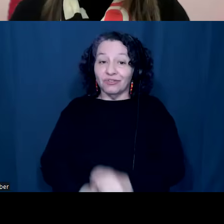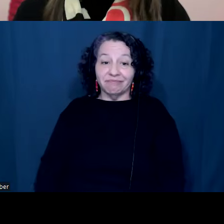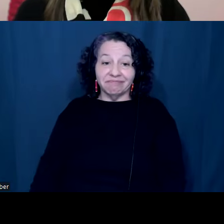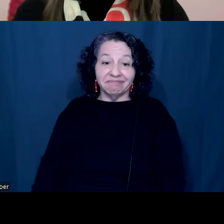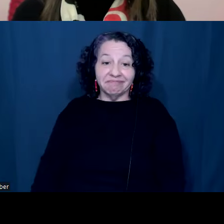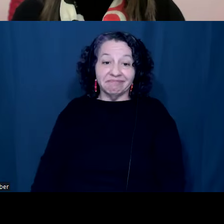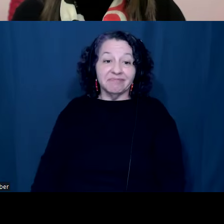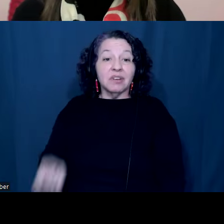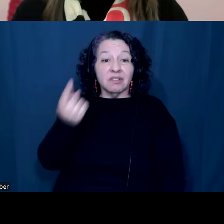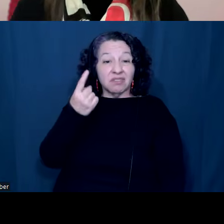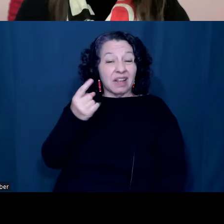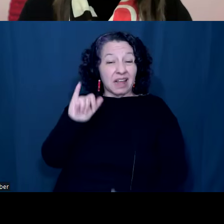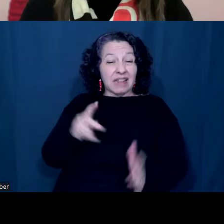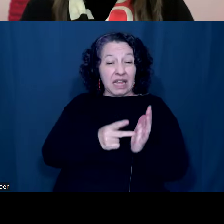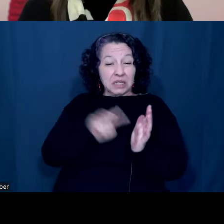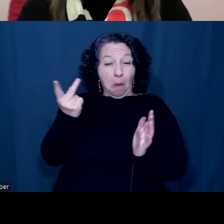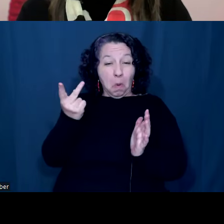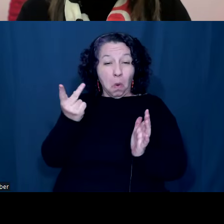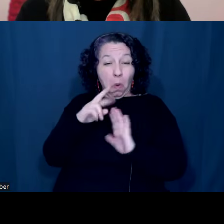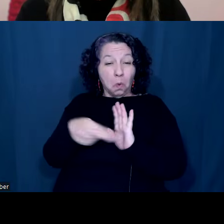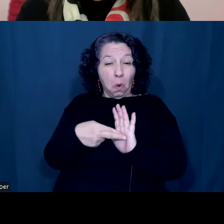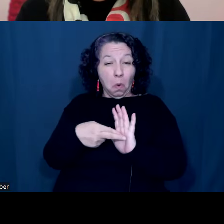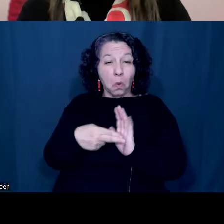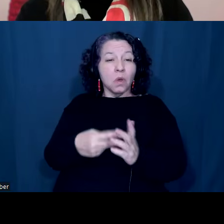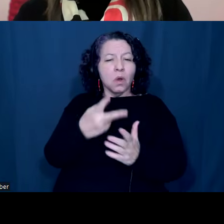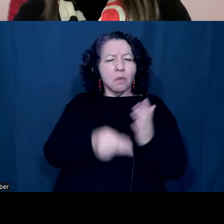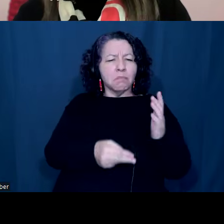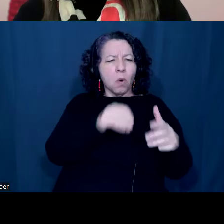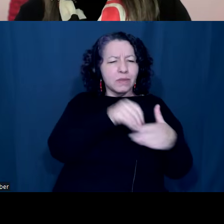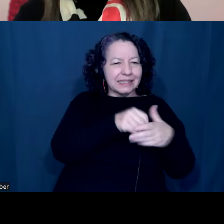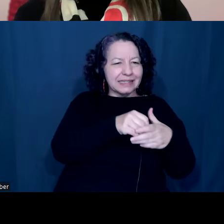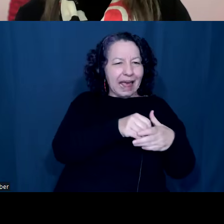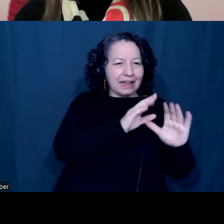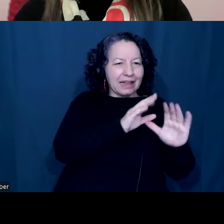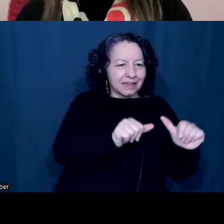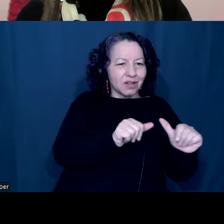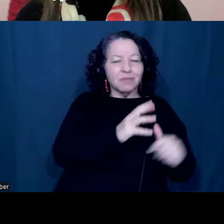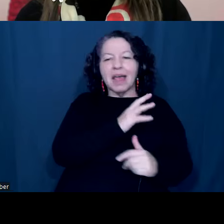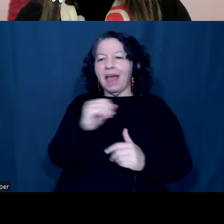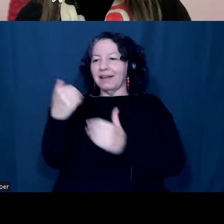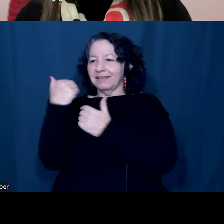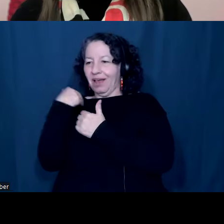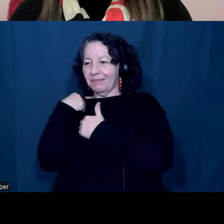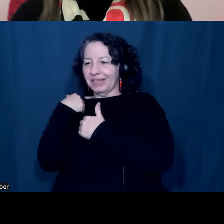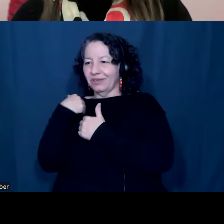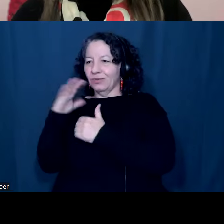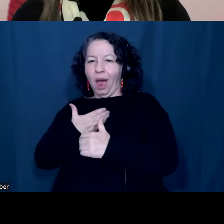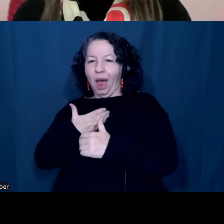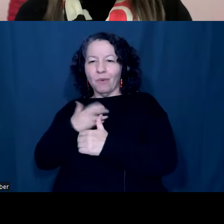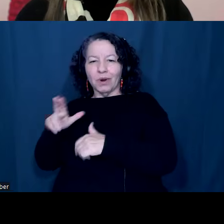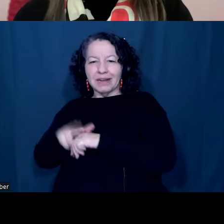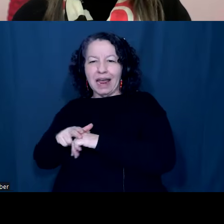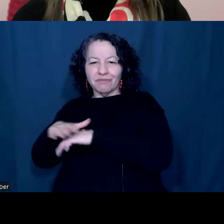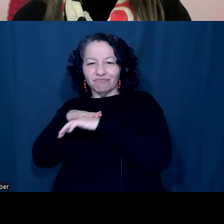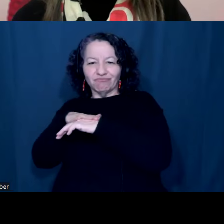That dual role, both inside institutions and accountability to Native communities, shapes how